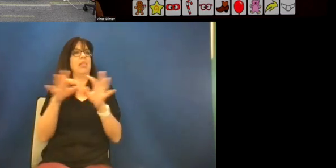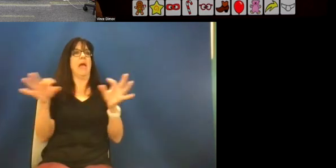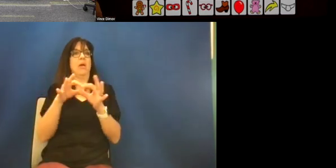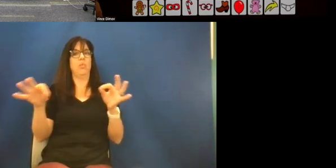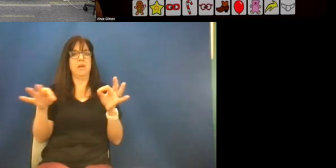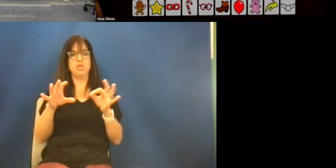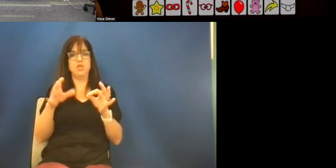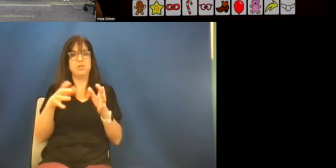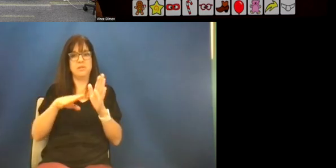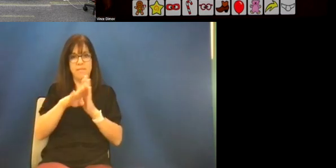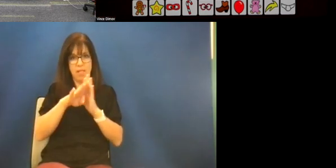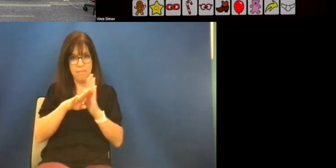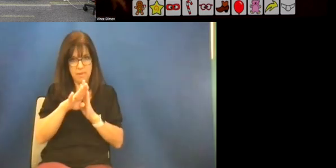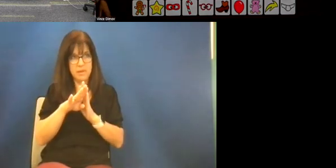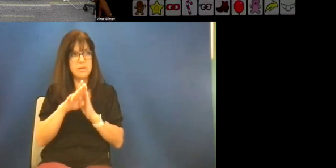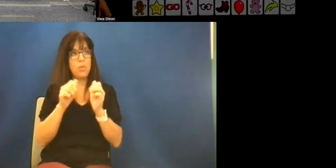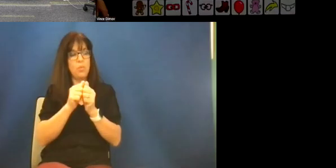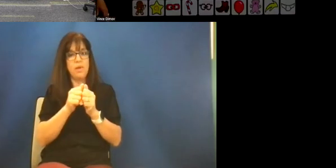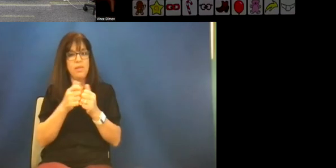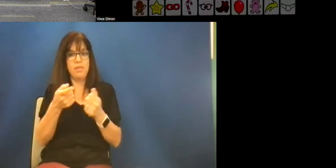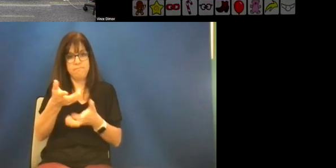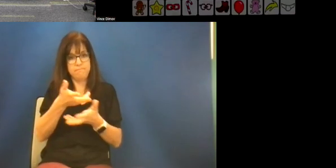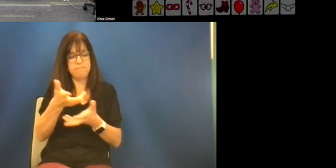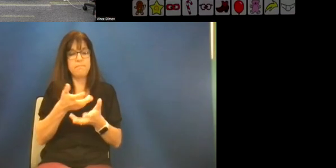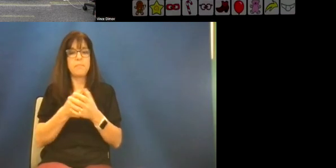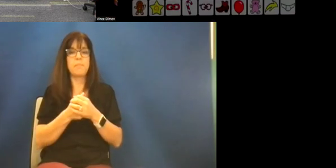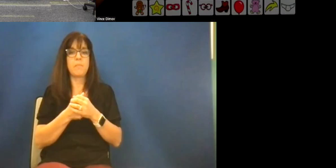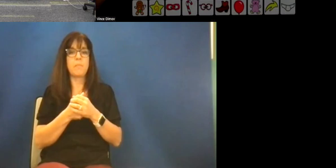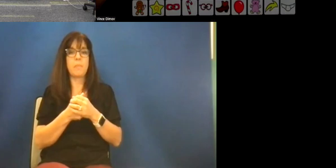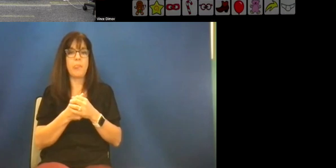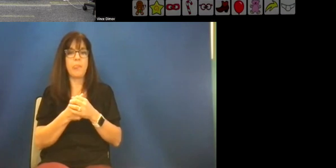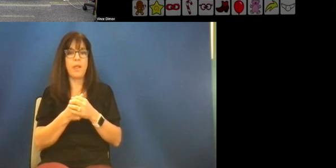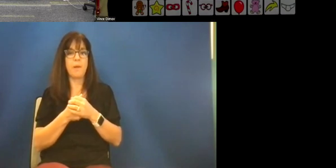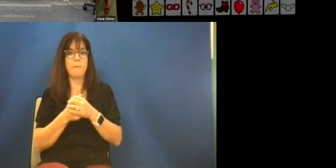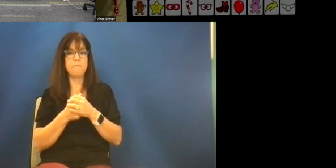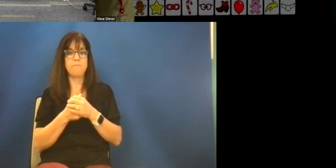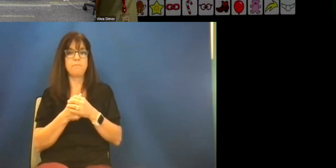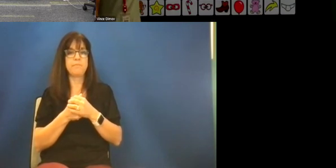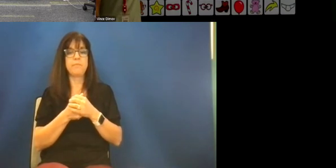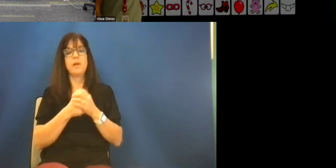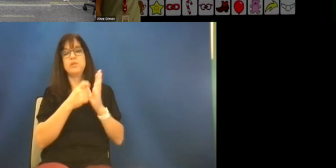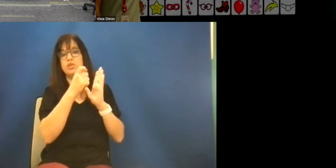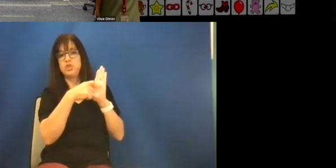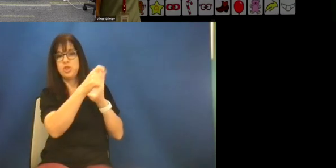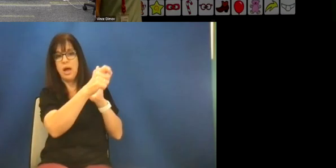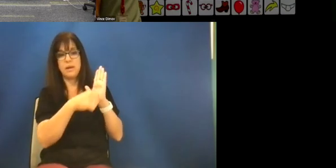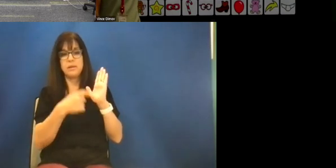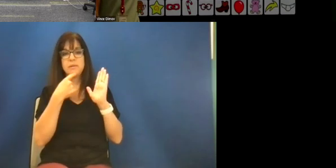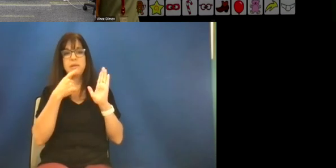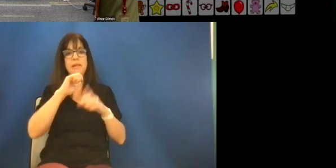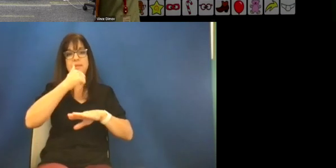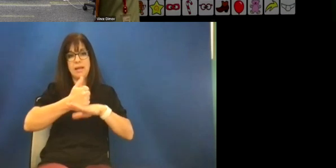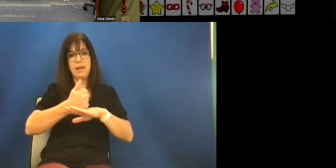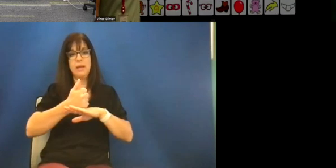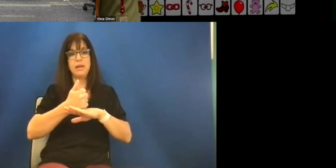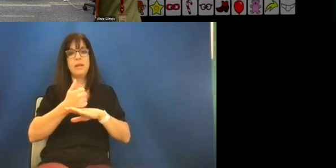development piece that goes in there too. This one is just like just the check mark there, it's just in the setting that I set it